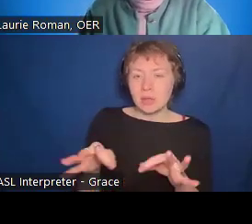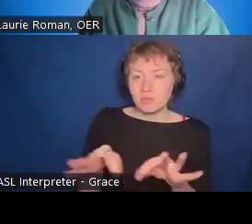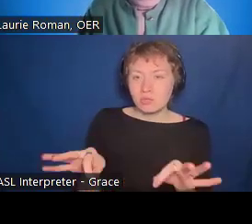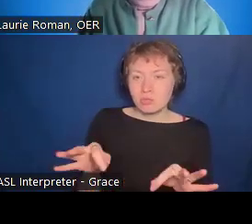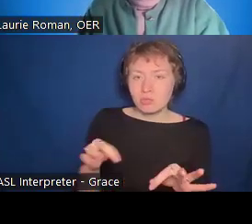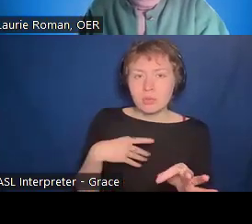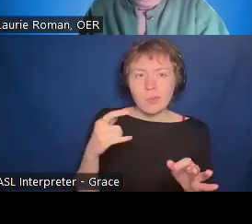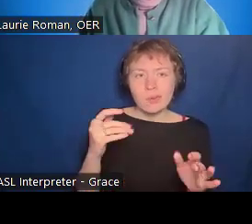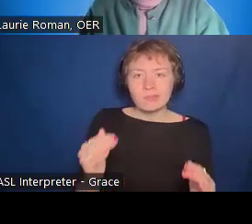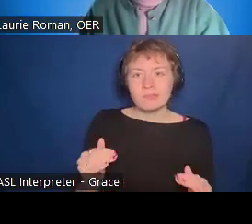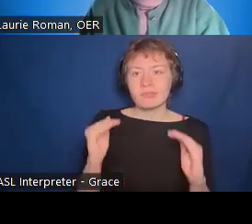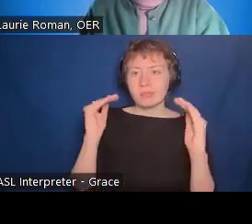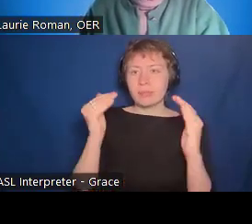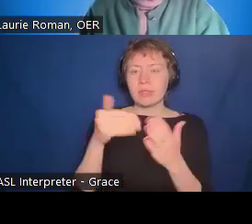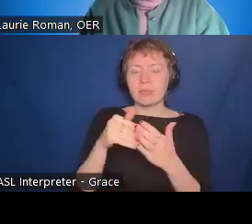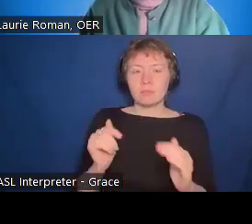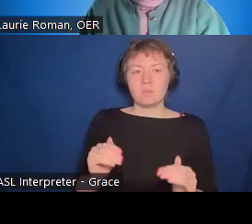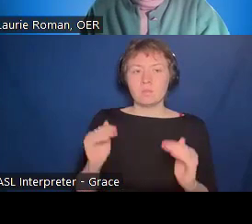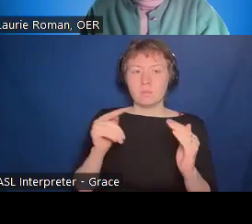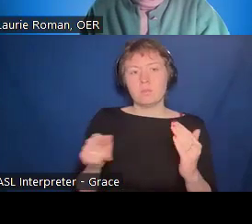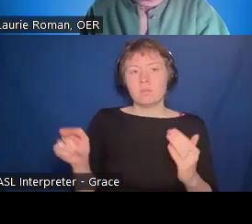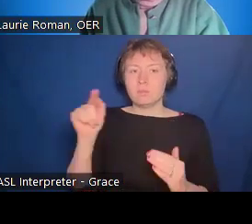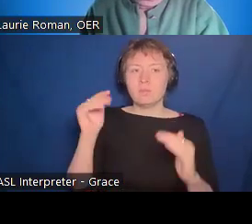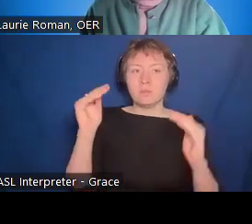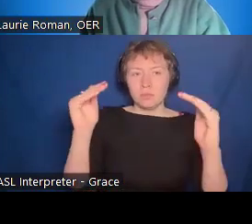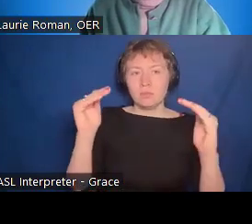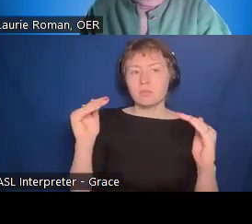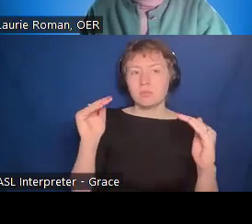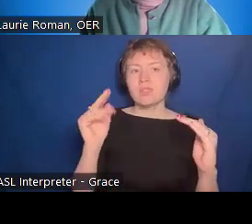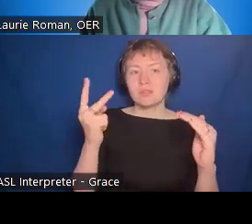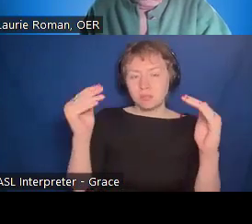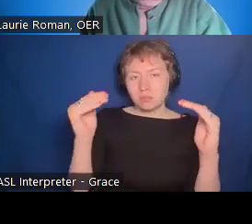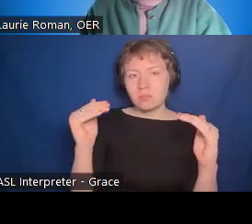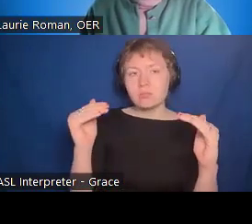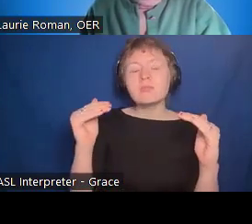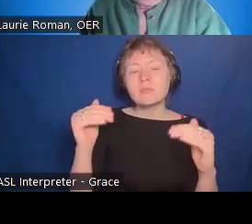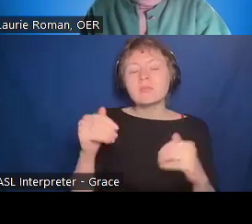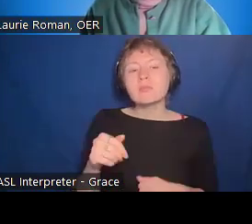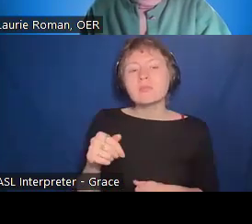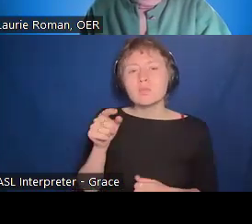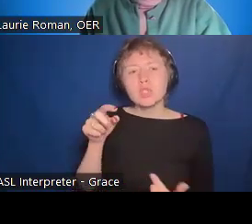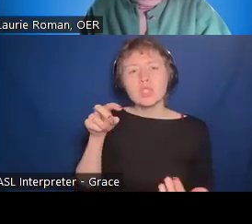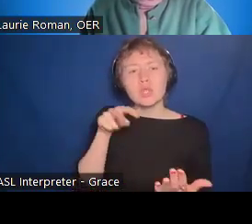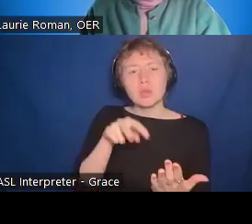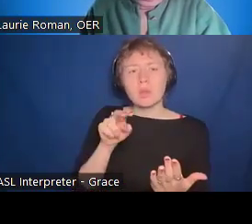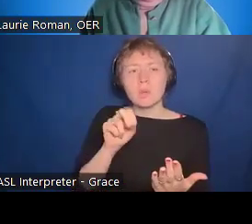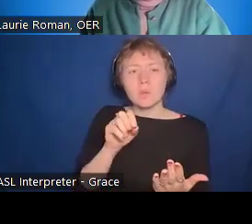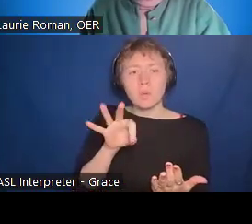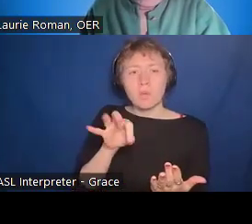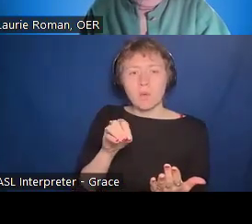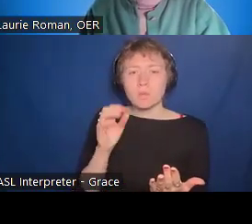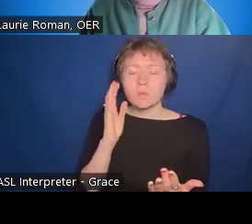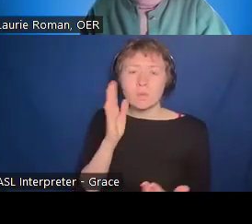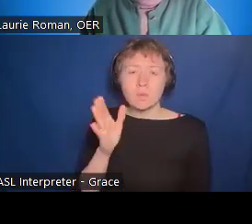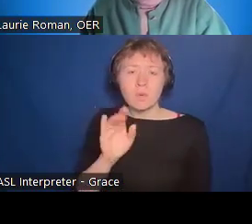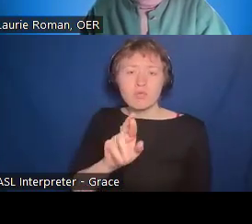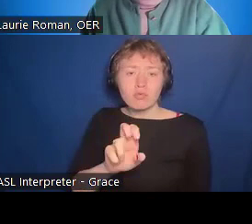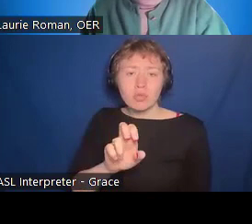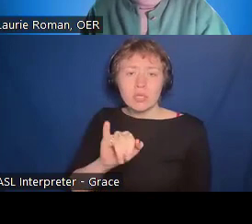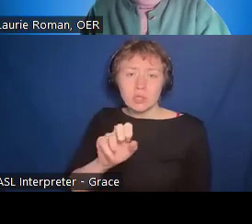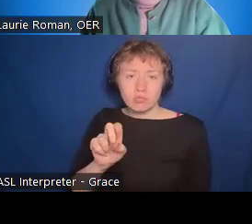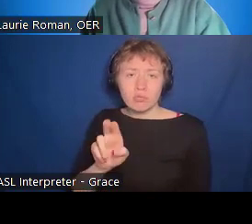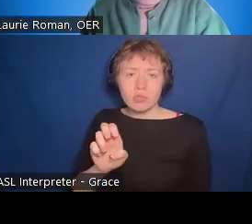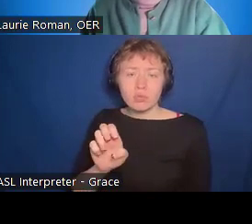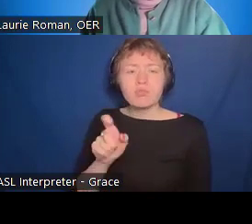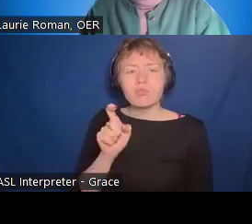up to the second bullet, when you're looking at the NOFOs that you're going to be reissuing, take a look to see